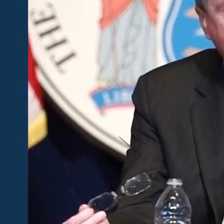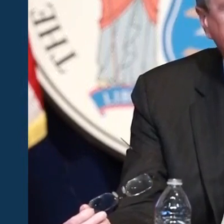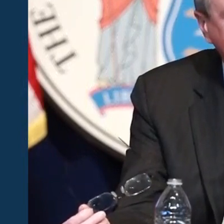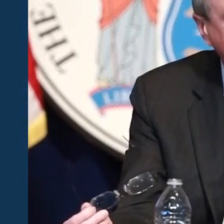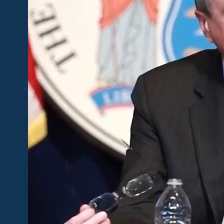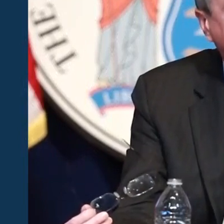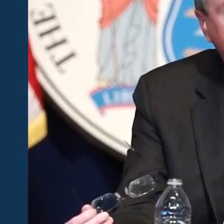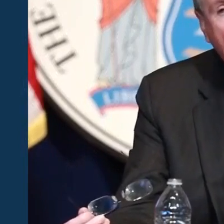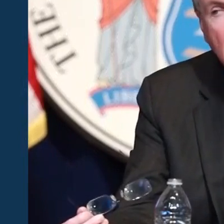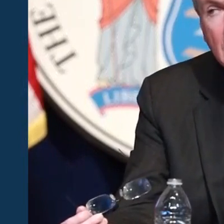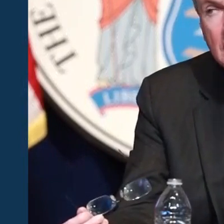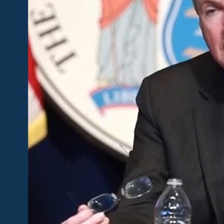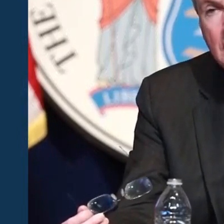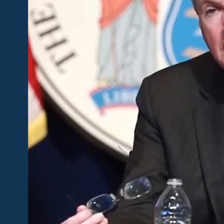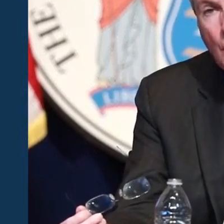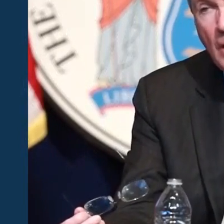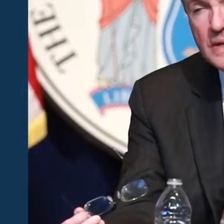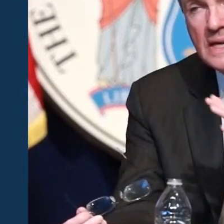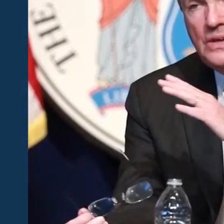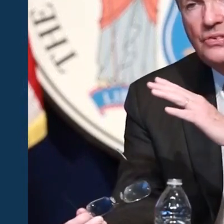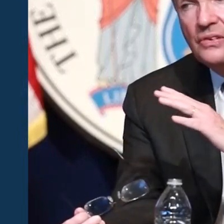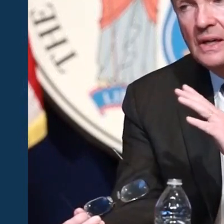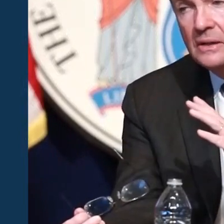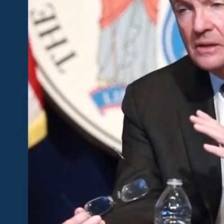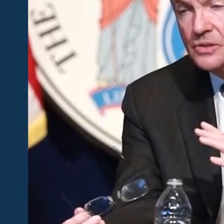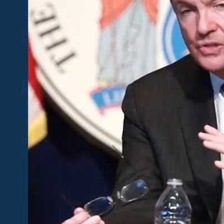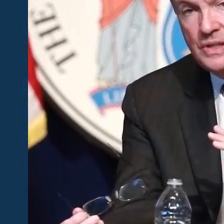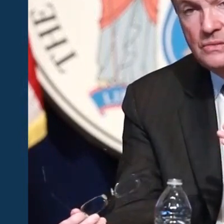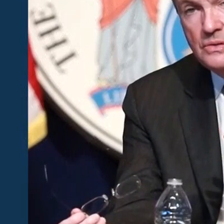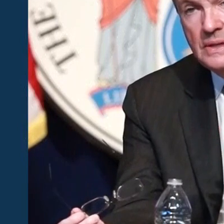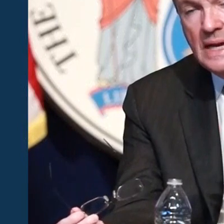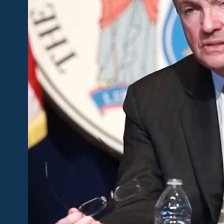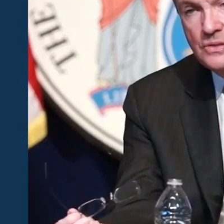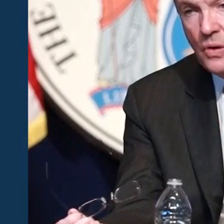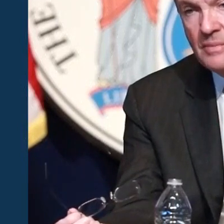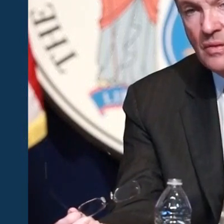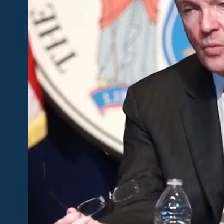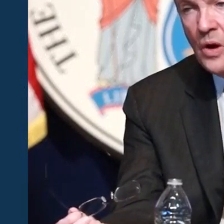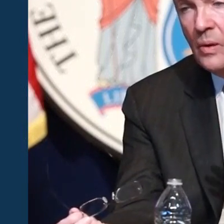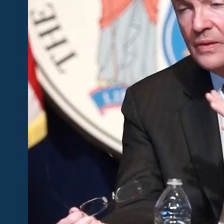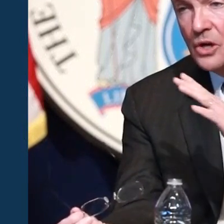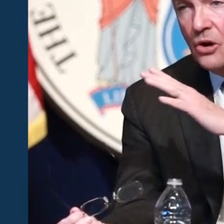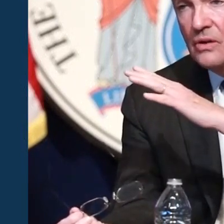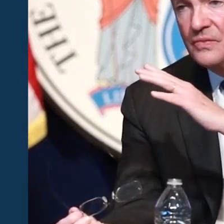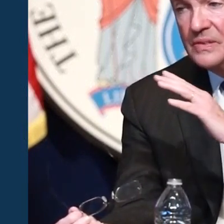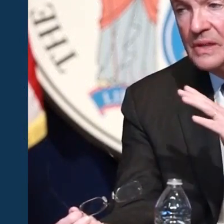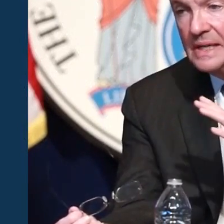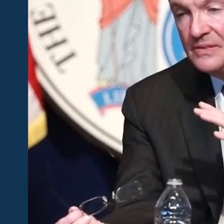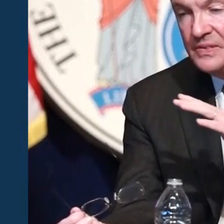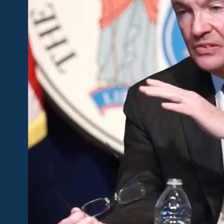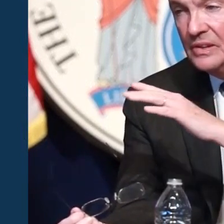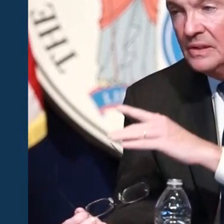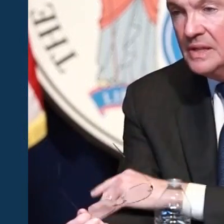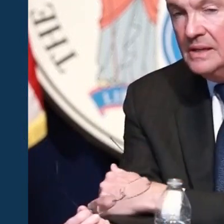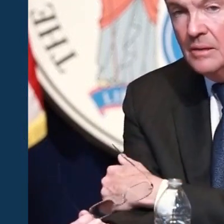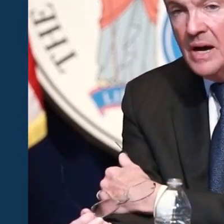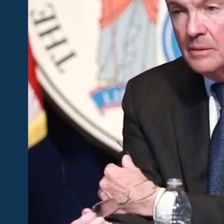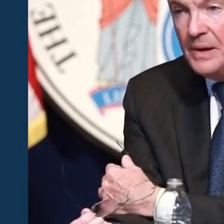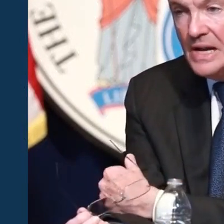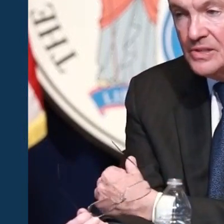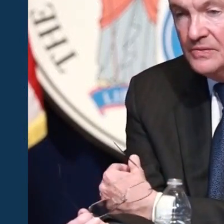And we are still not there yet. While the case, Judy you and Ed, correct me if I'm wrong, while the curve that fits into